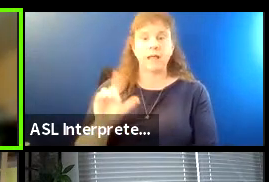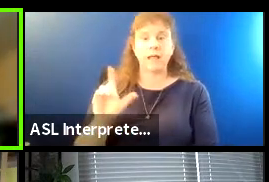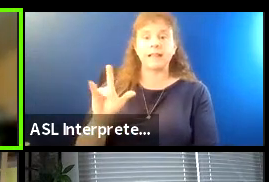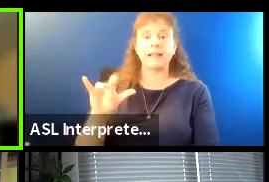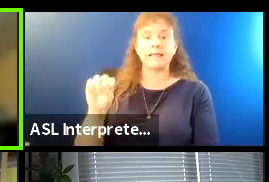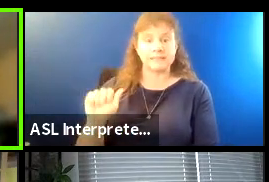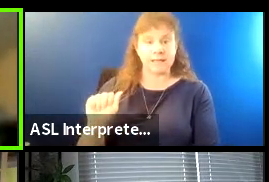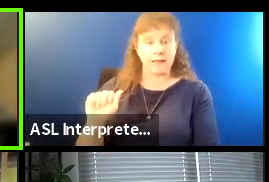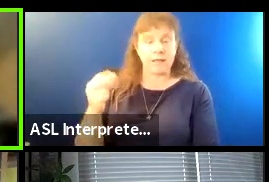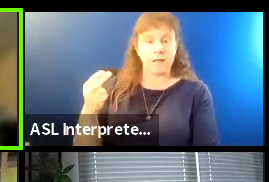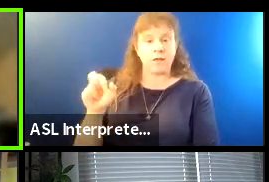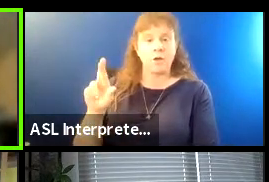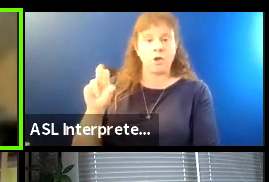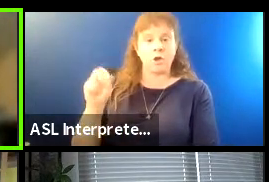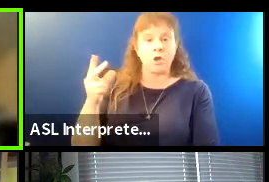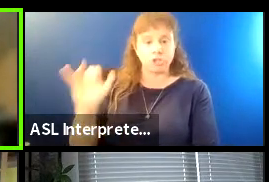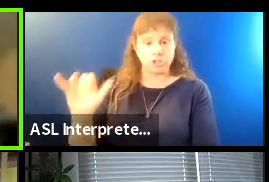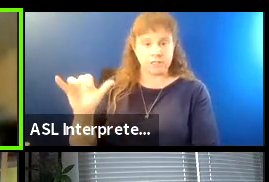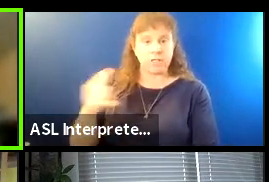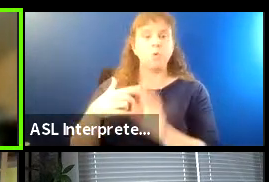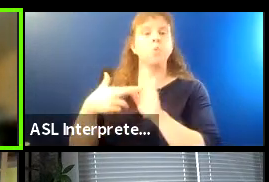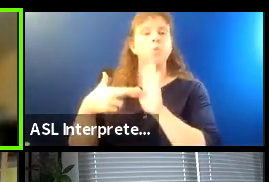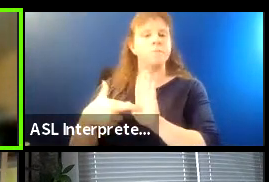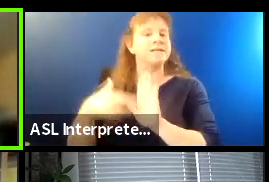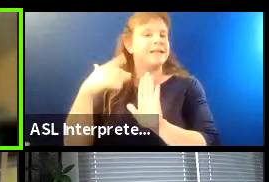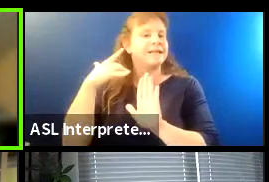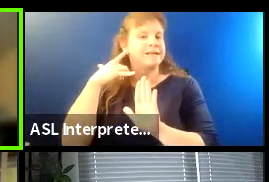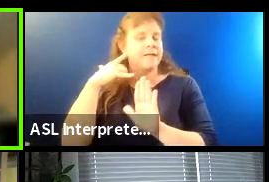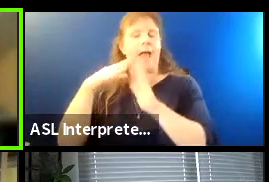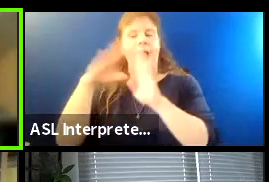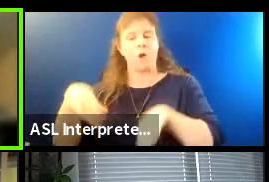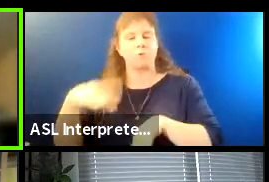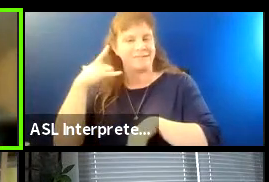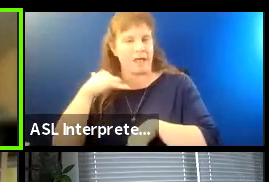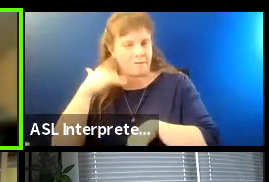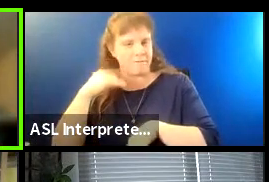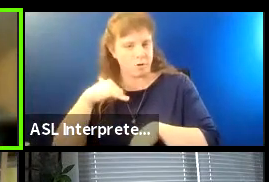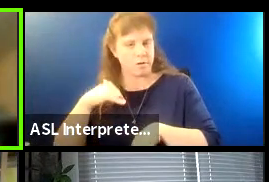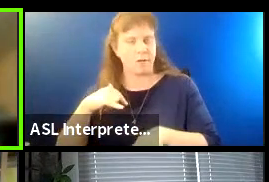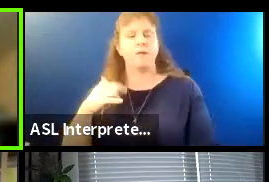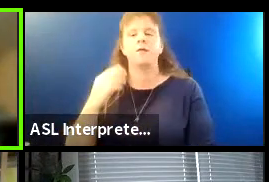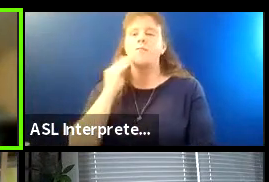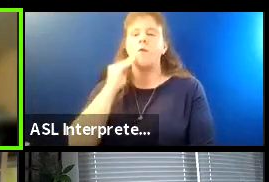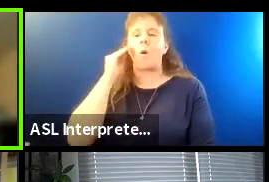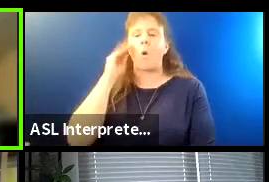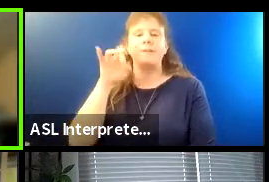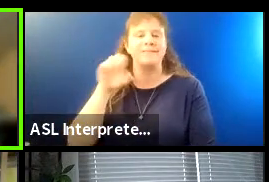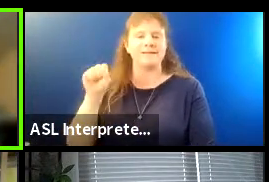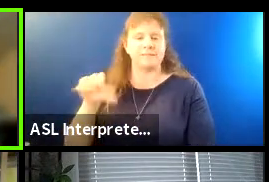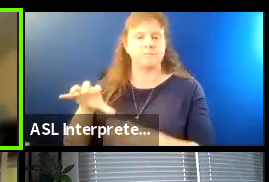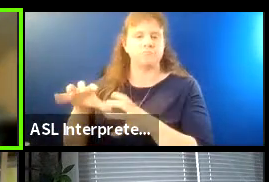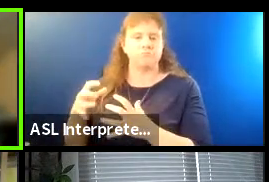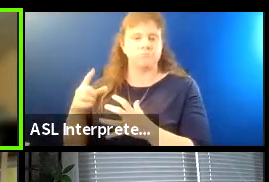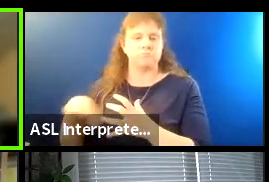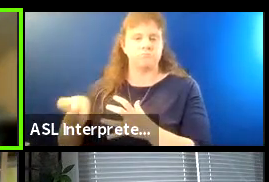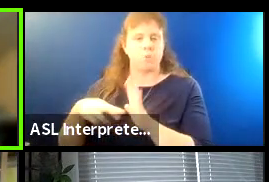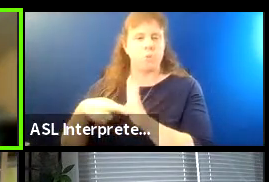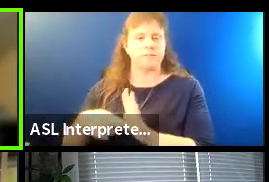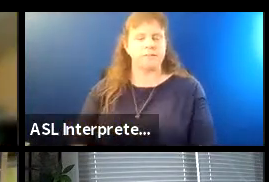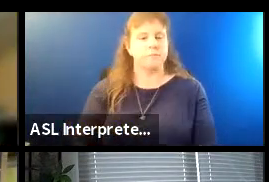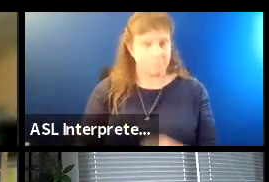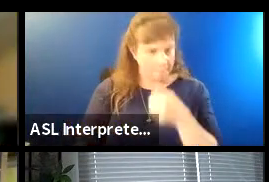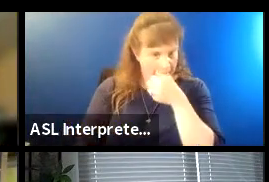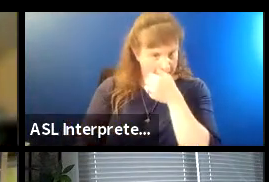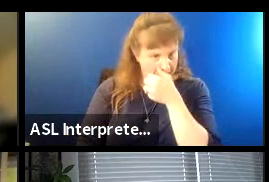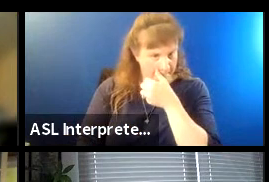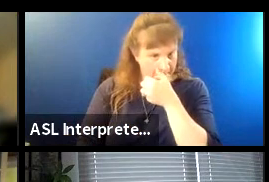Hershey from Housing California, representing the housing and homelessness sector. Lisa? Thanks